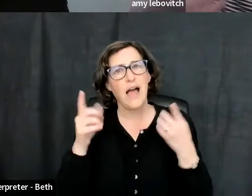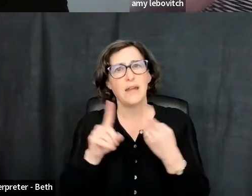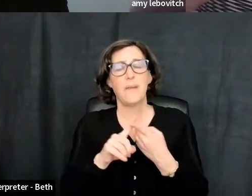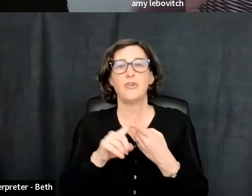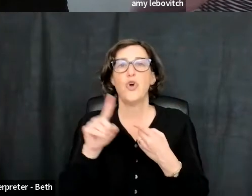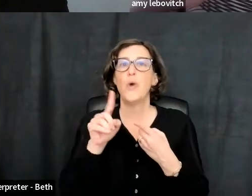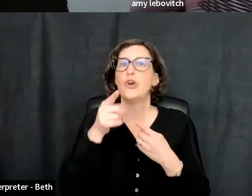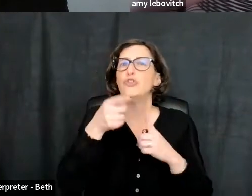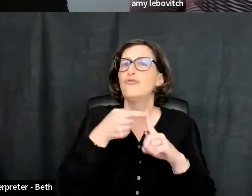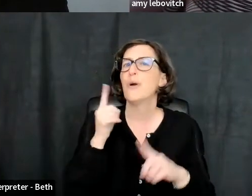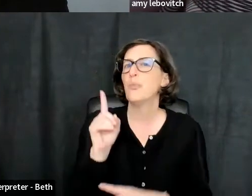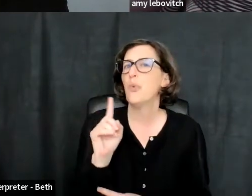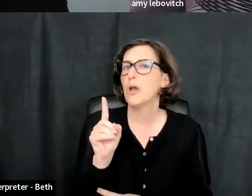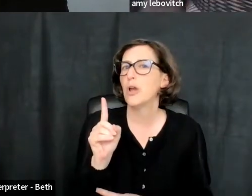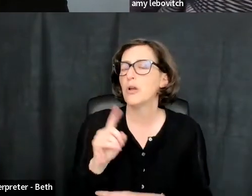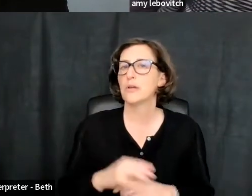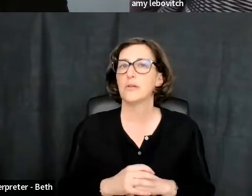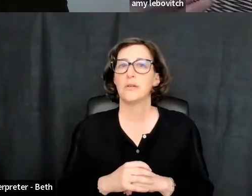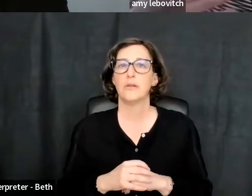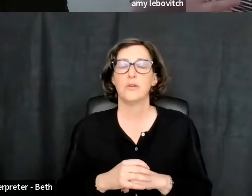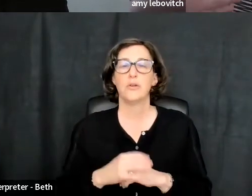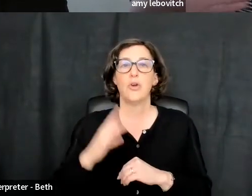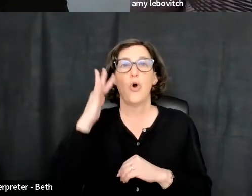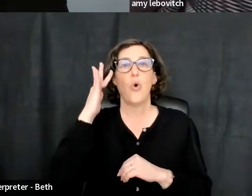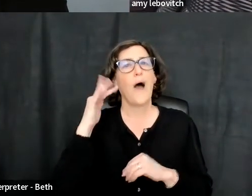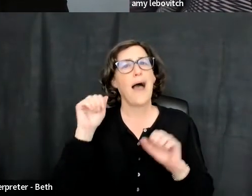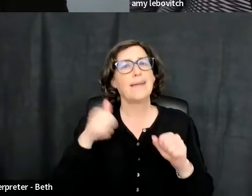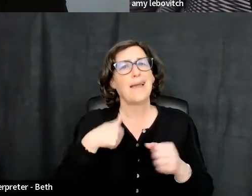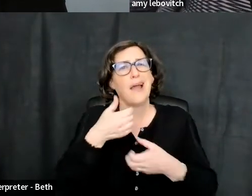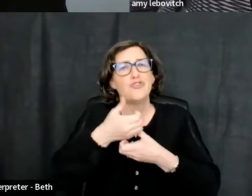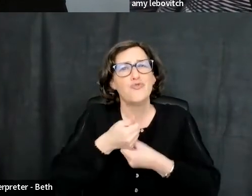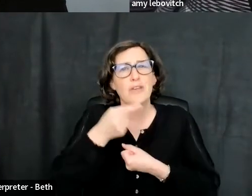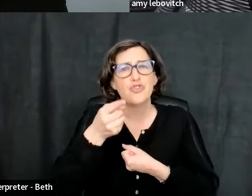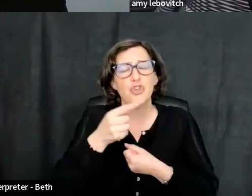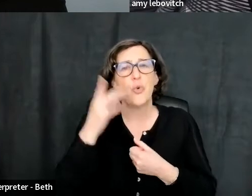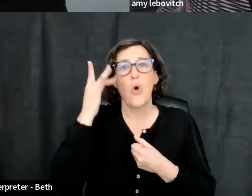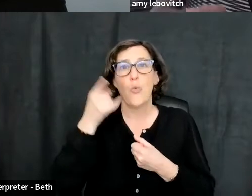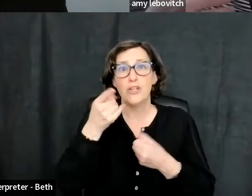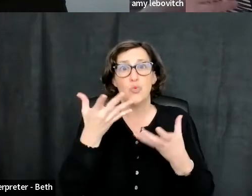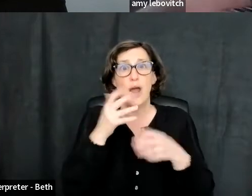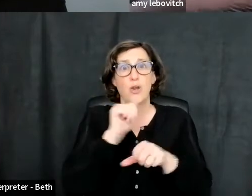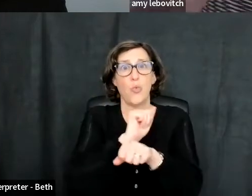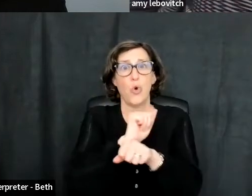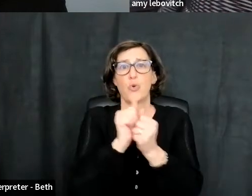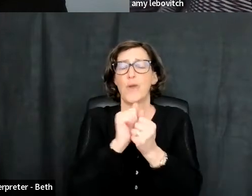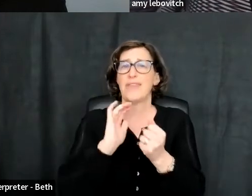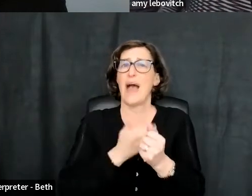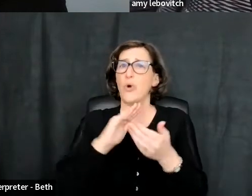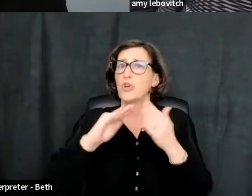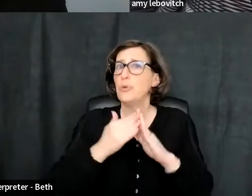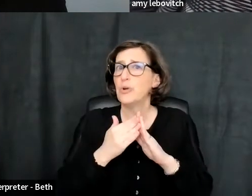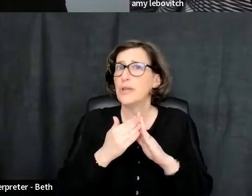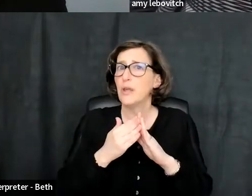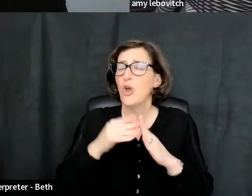are coming from, like, why can you be trusted? Why are you wanting to work with our community? What personal stakes